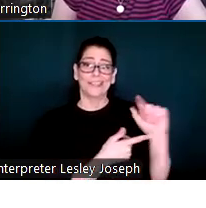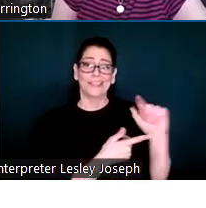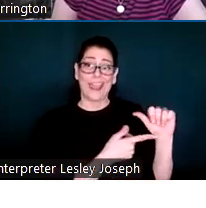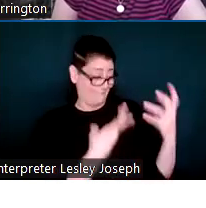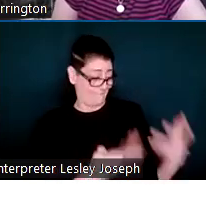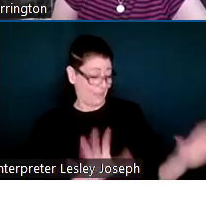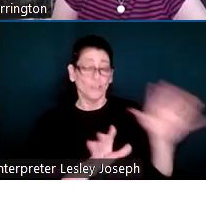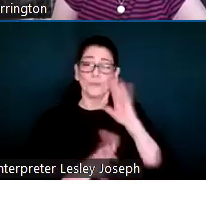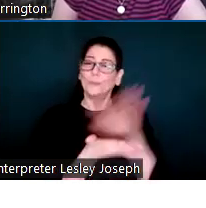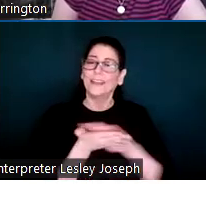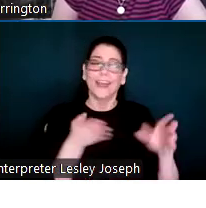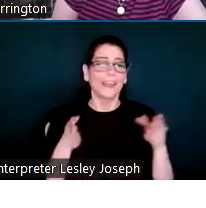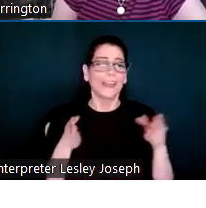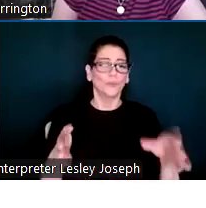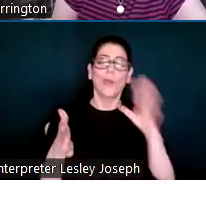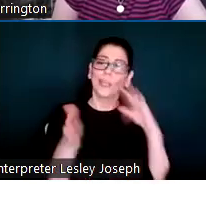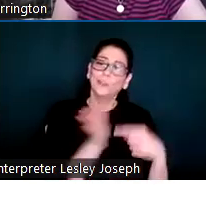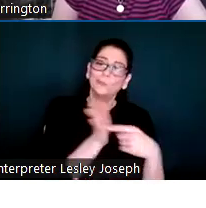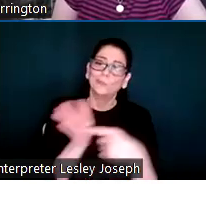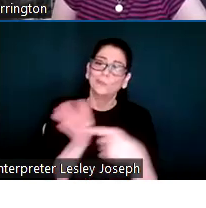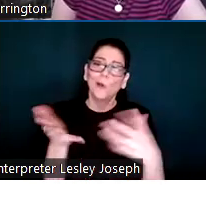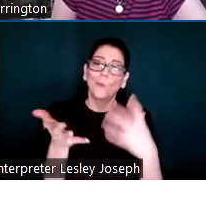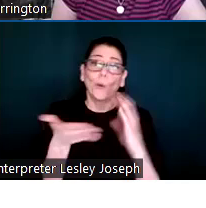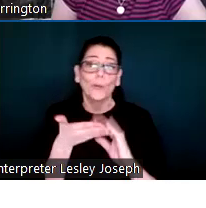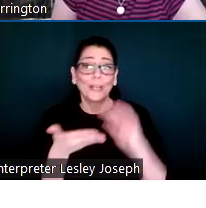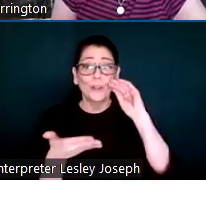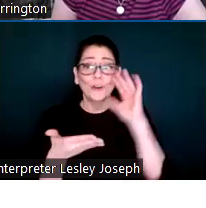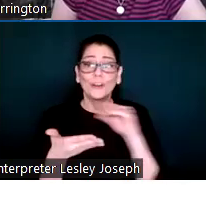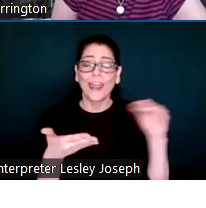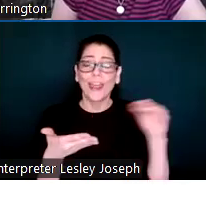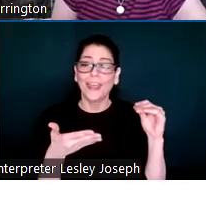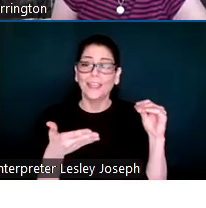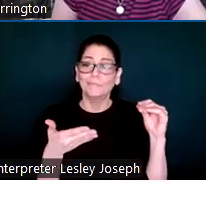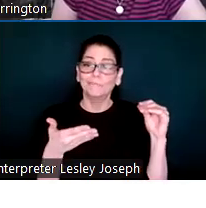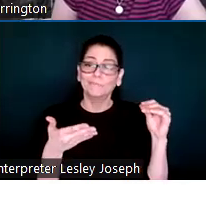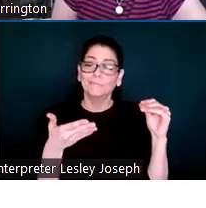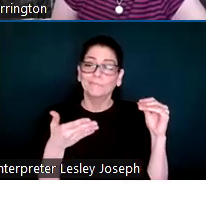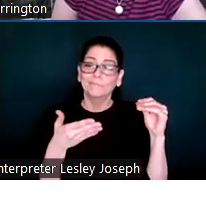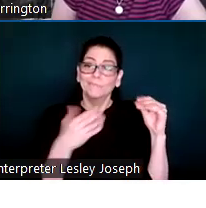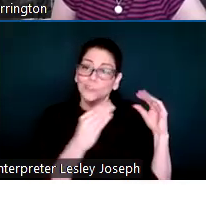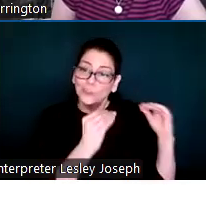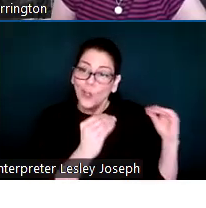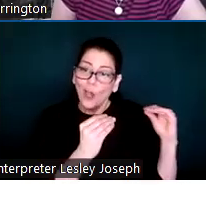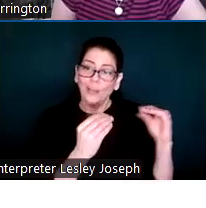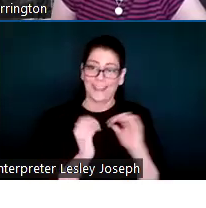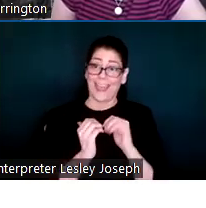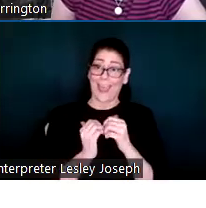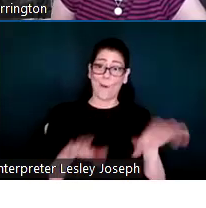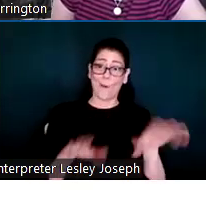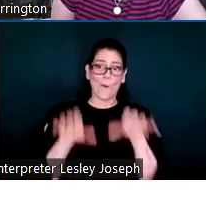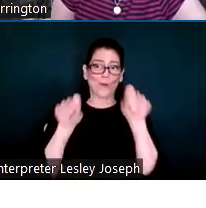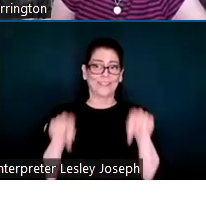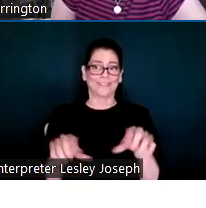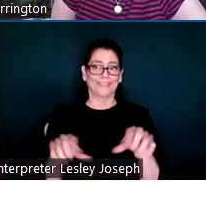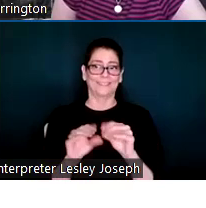to package up some of what we learned and some of what we shared by doing this session. So we're very thankful for